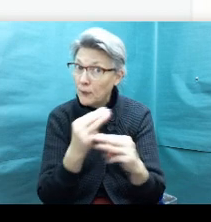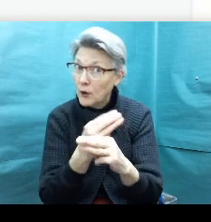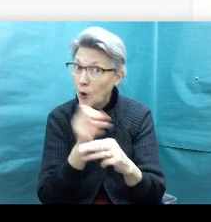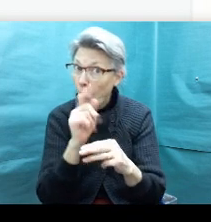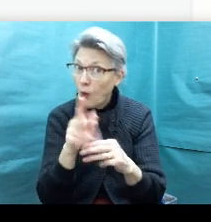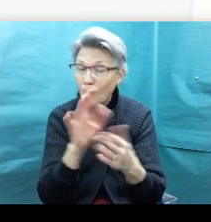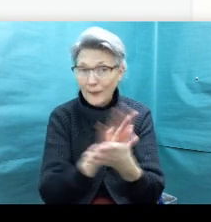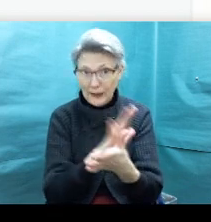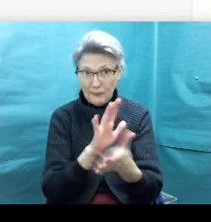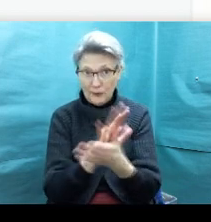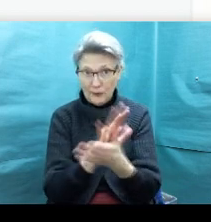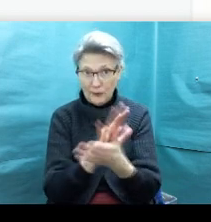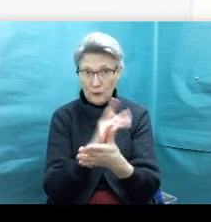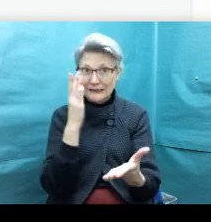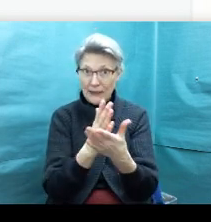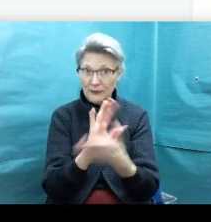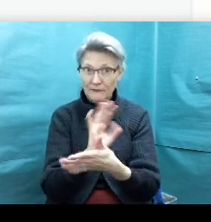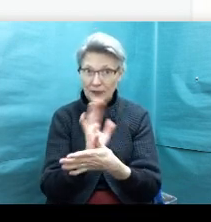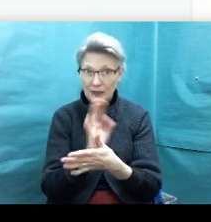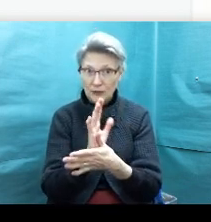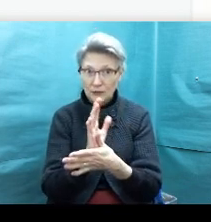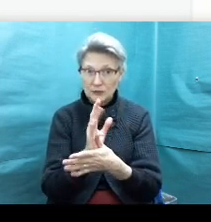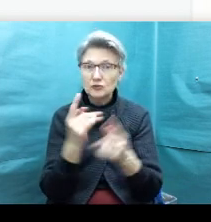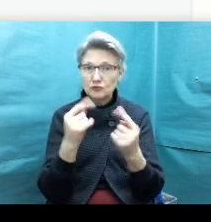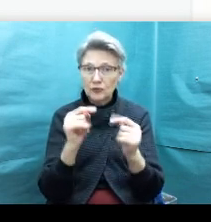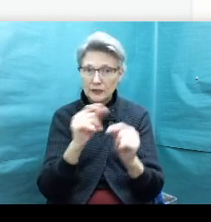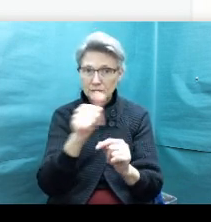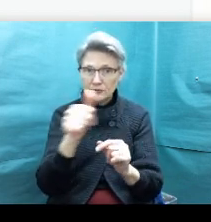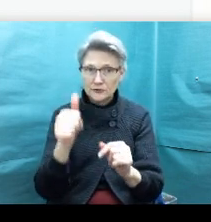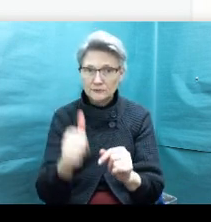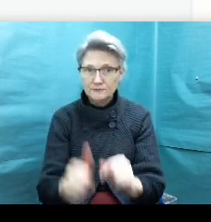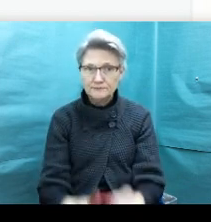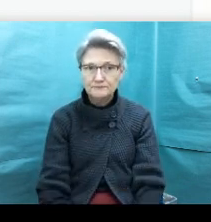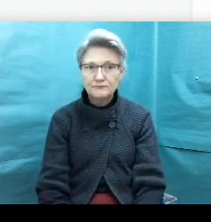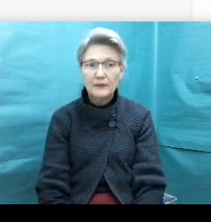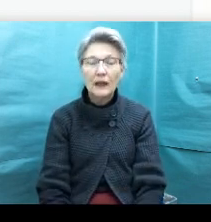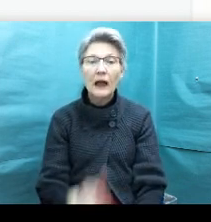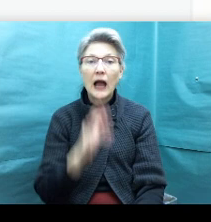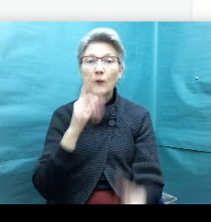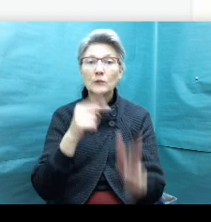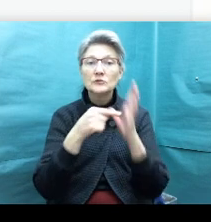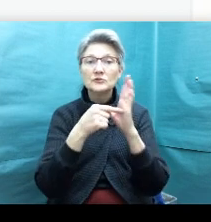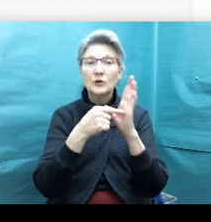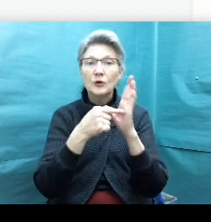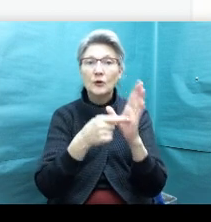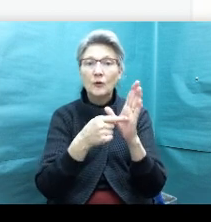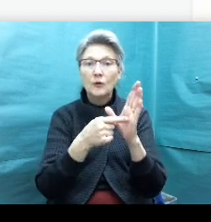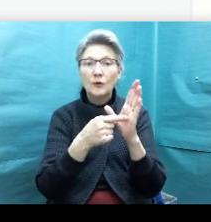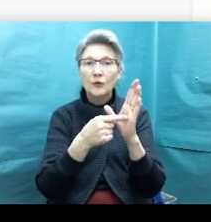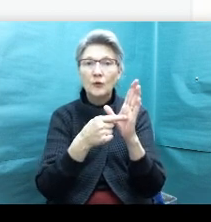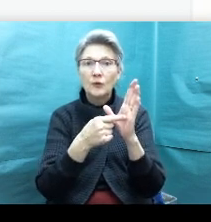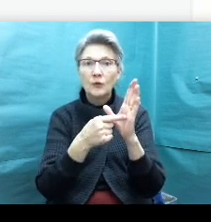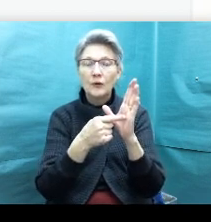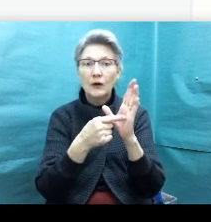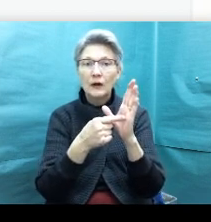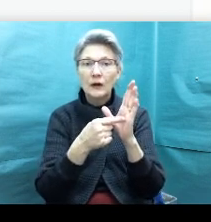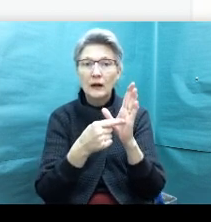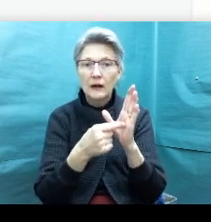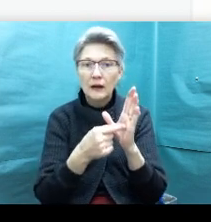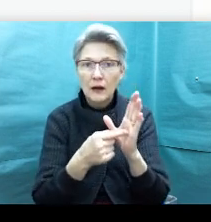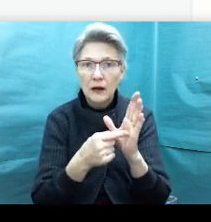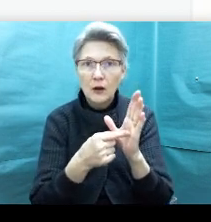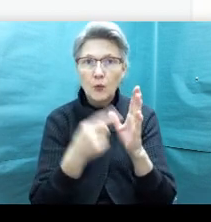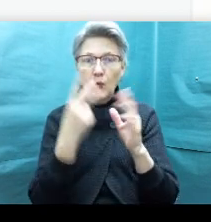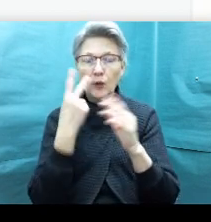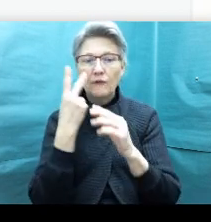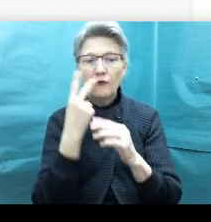going to be pausing the video and you're going to be trying these on your own. So I'm going to model one of each of these types. So let's look